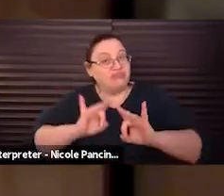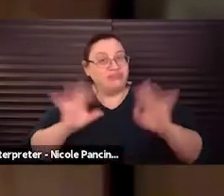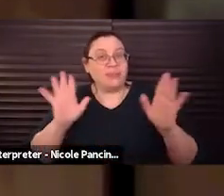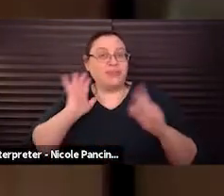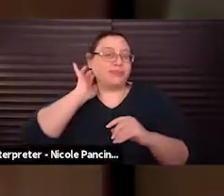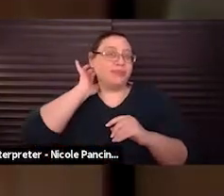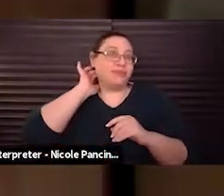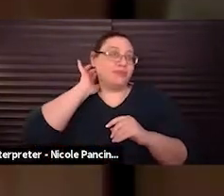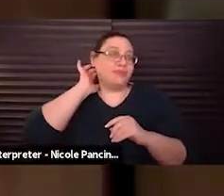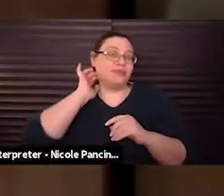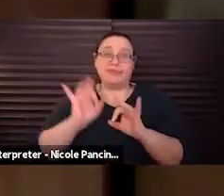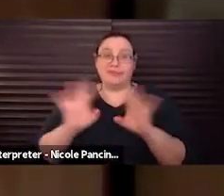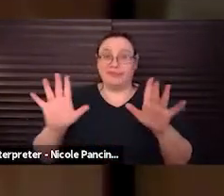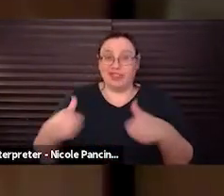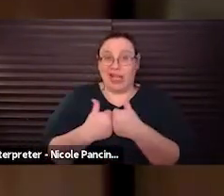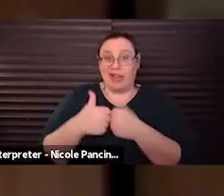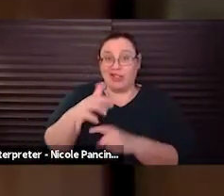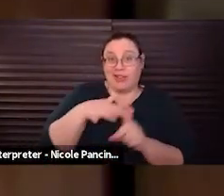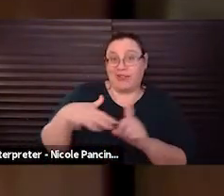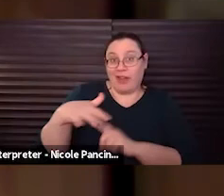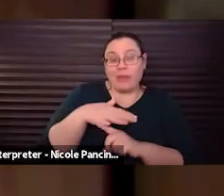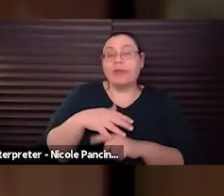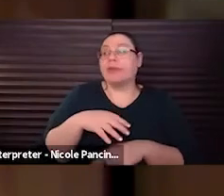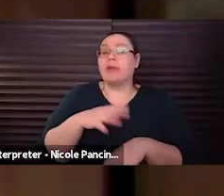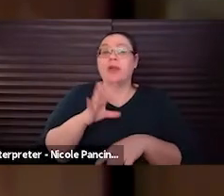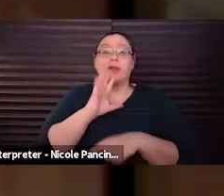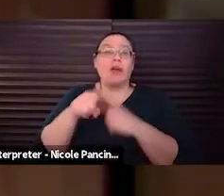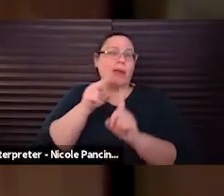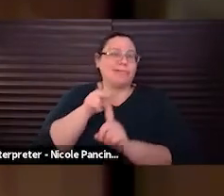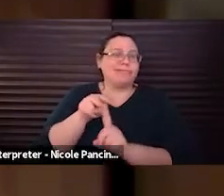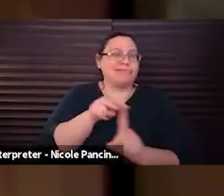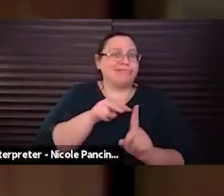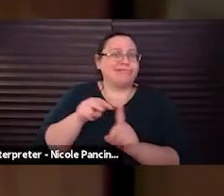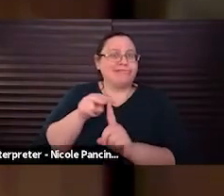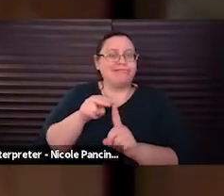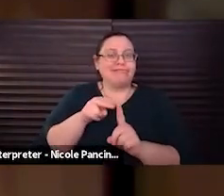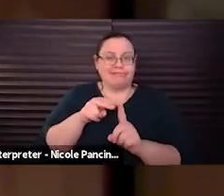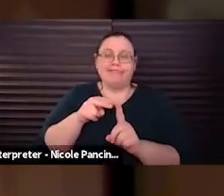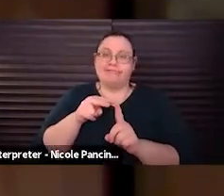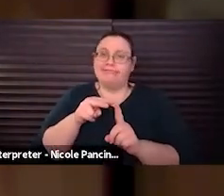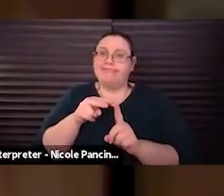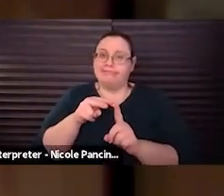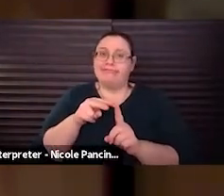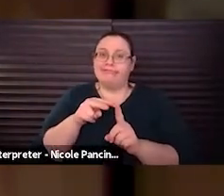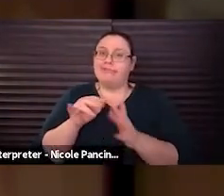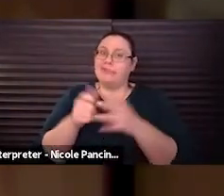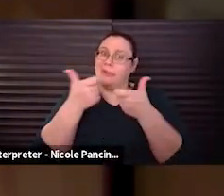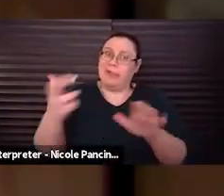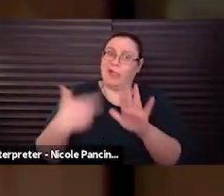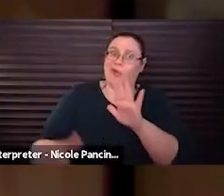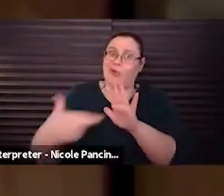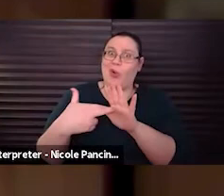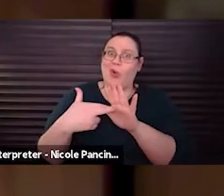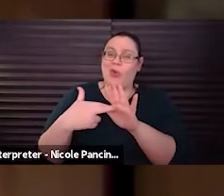it's been an incredibly challenging environment. When we talk about surveillance, it's played a very big role in this